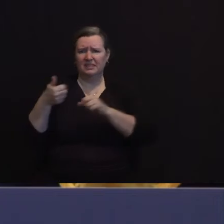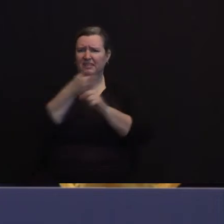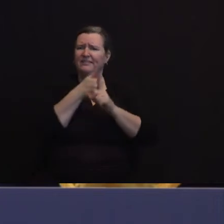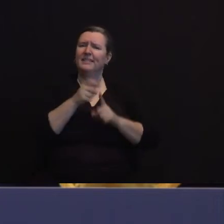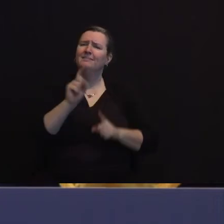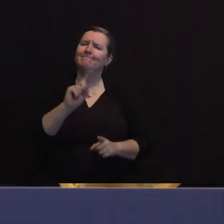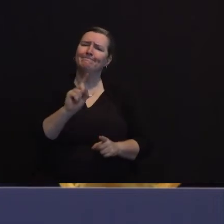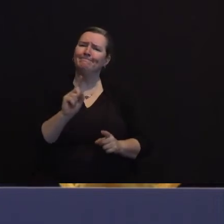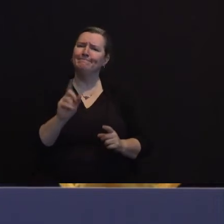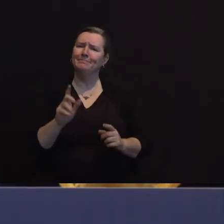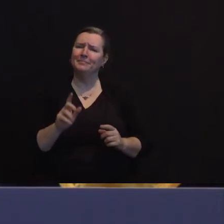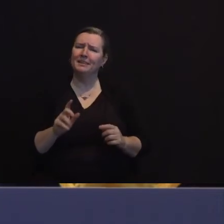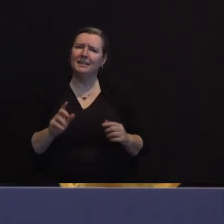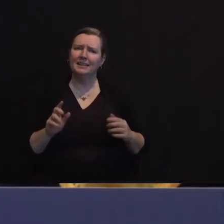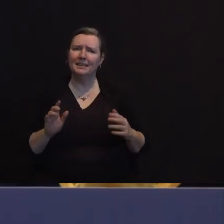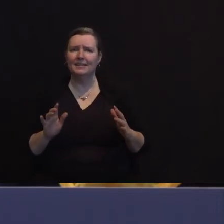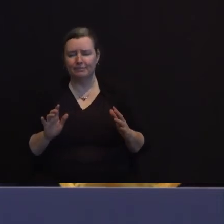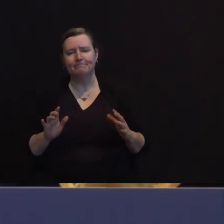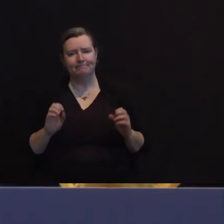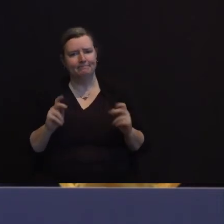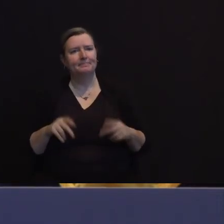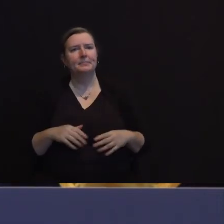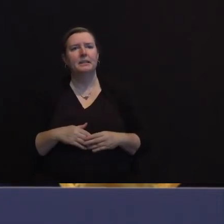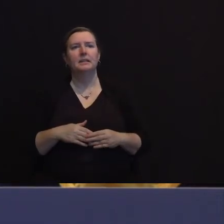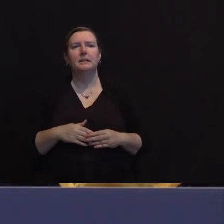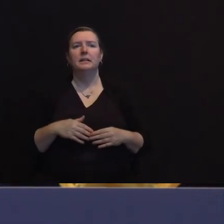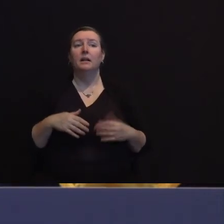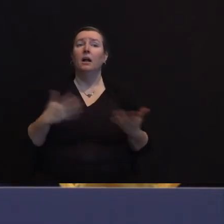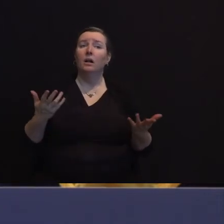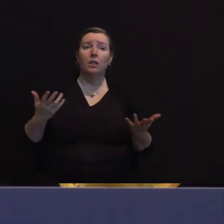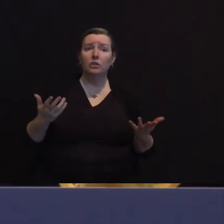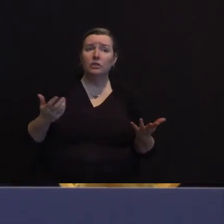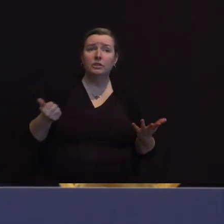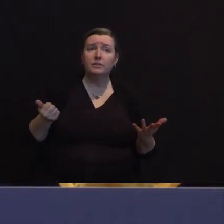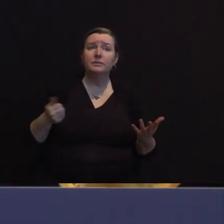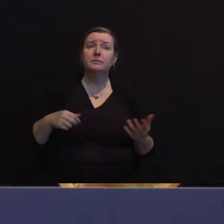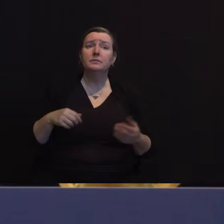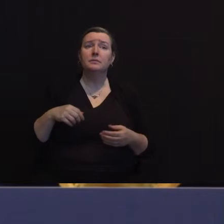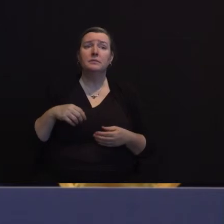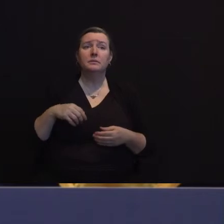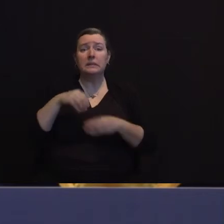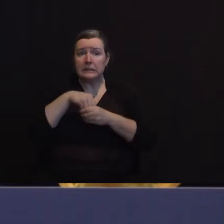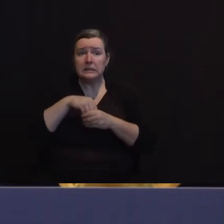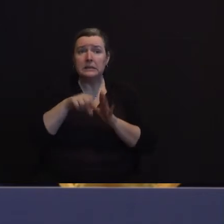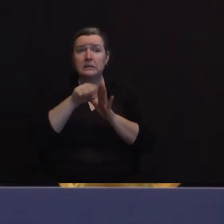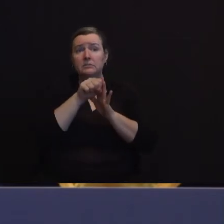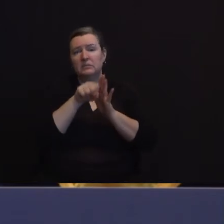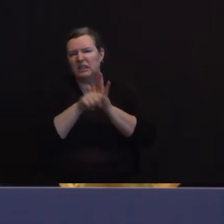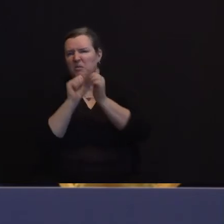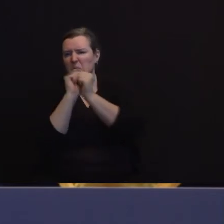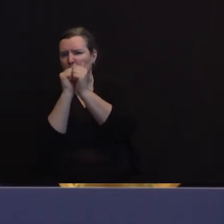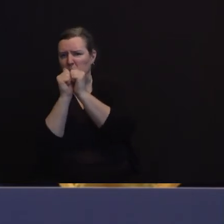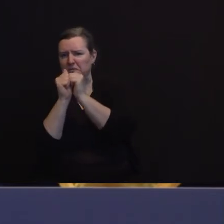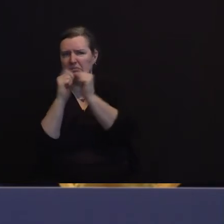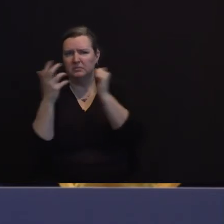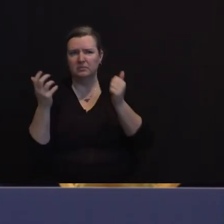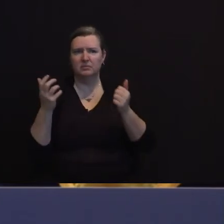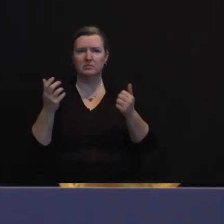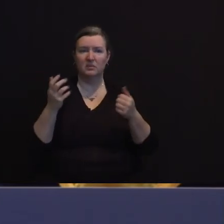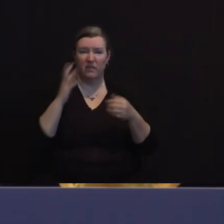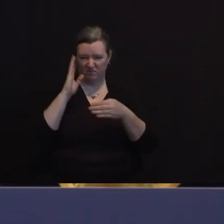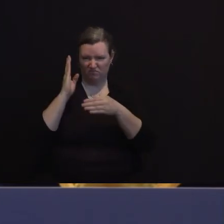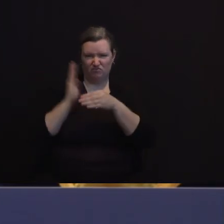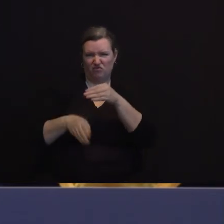question, the interstate youth sports ban apparently will expire on Sunday. Is it going to be renewed or not? Thank